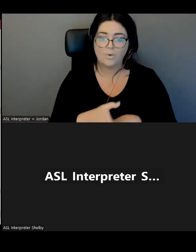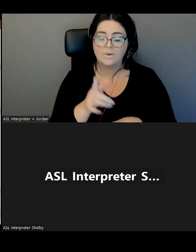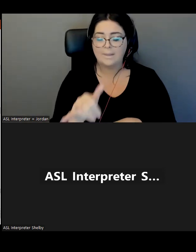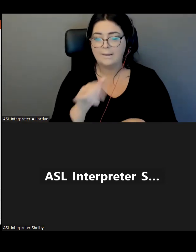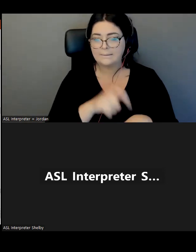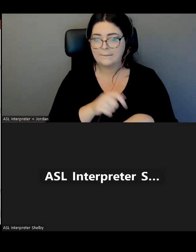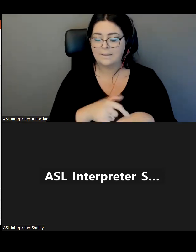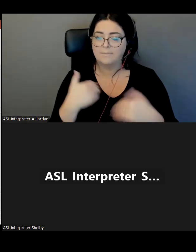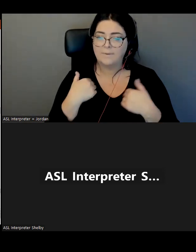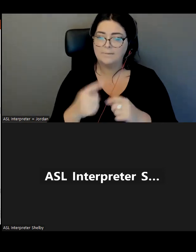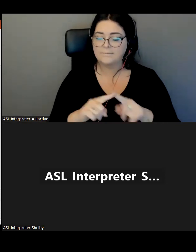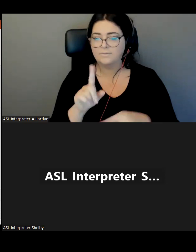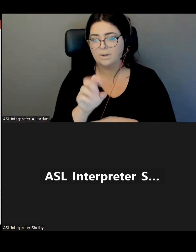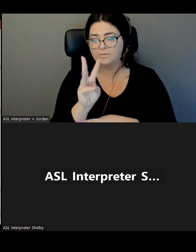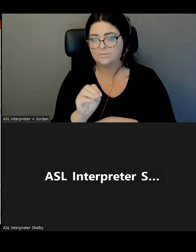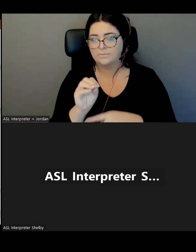different kinds of